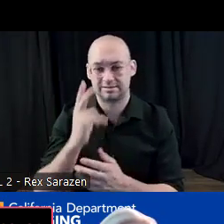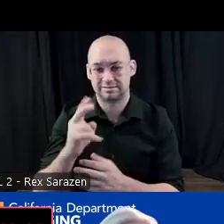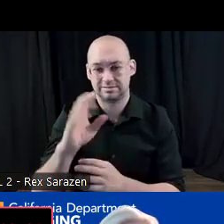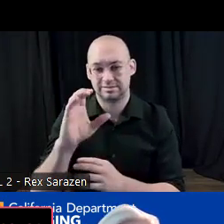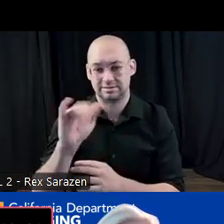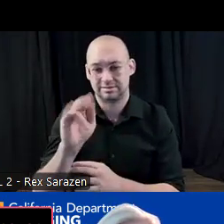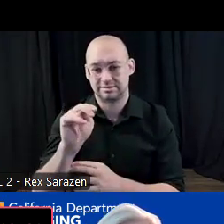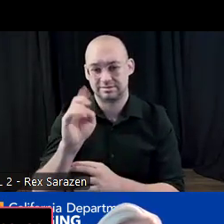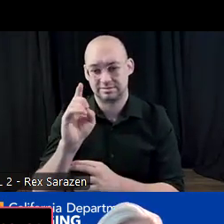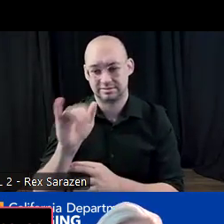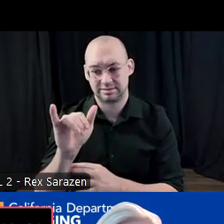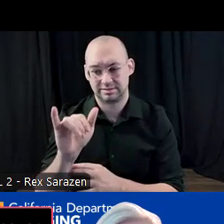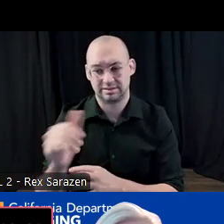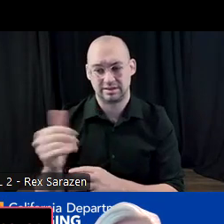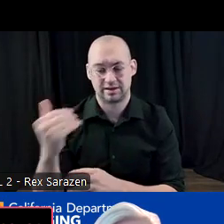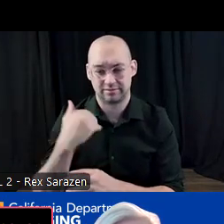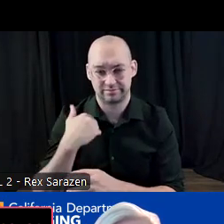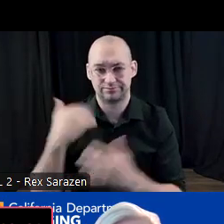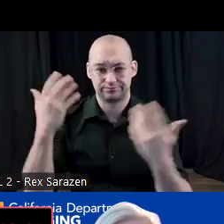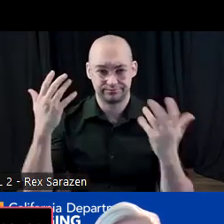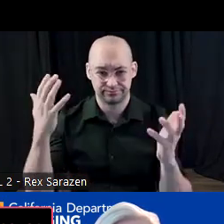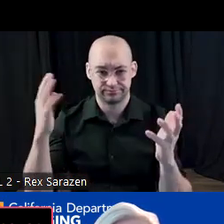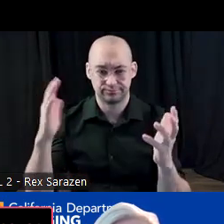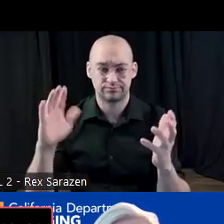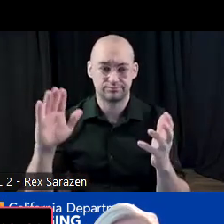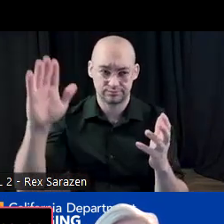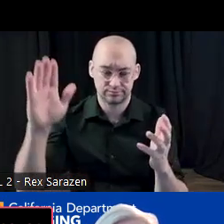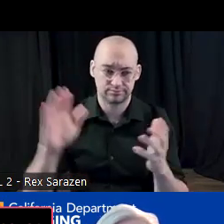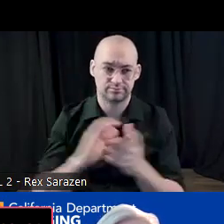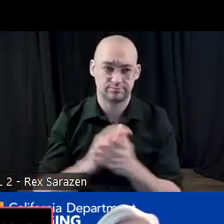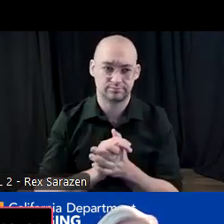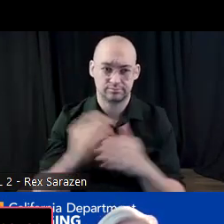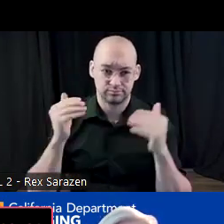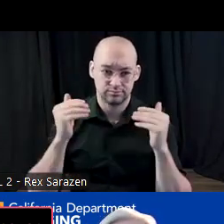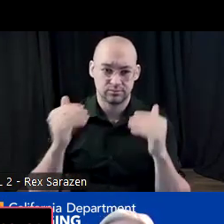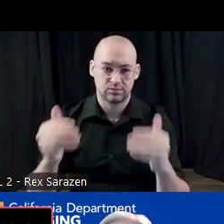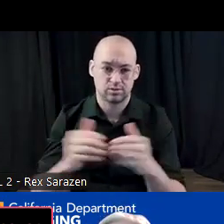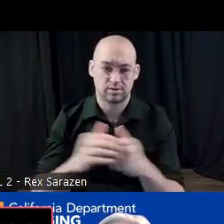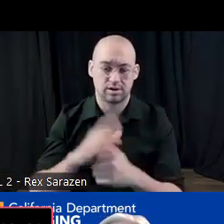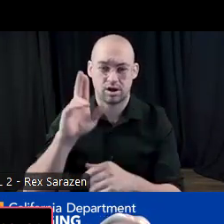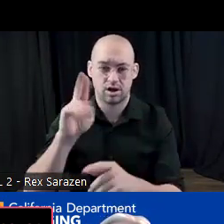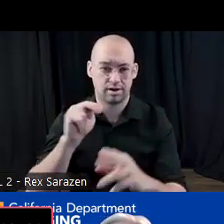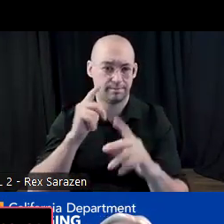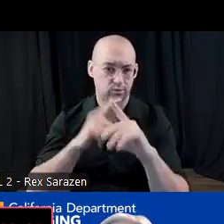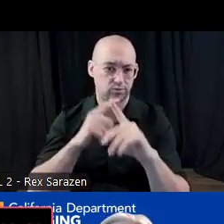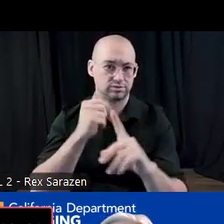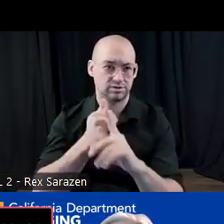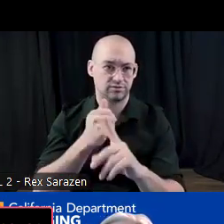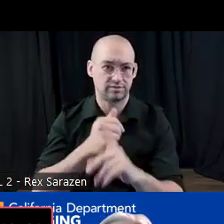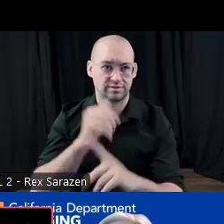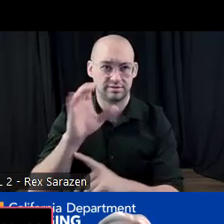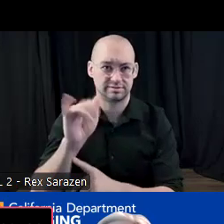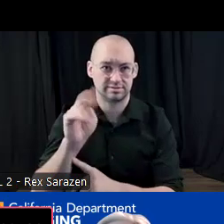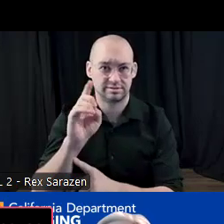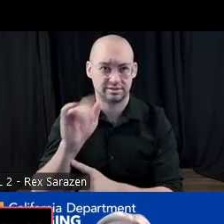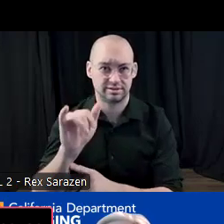you have raised your hand. Go ahead and unmute yourself, Cindy. Okay, thank you very